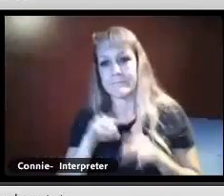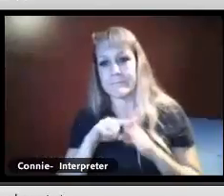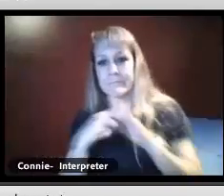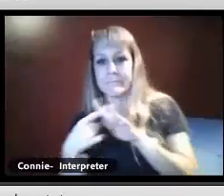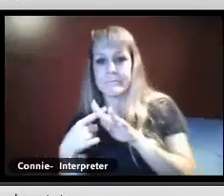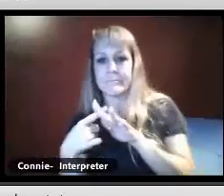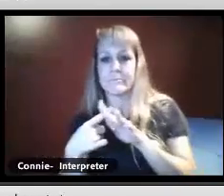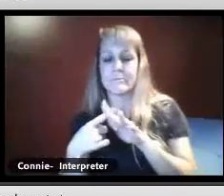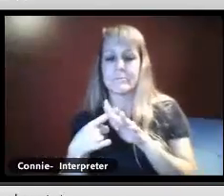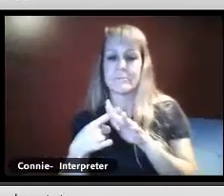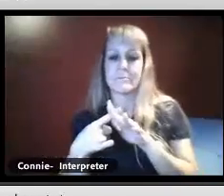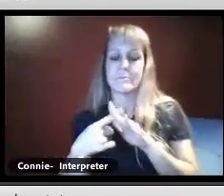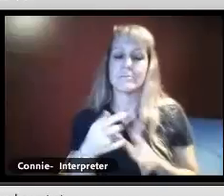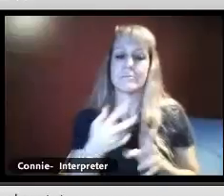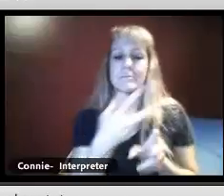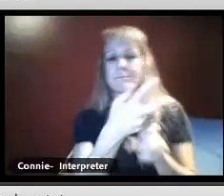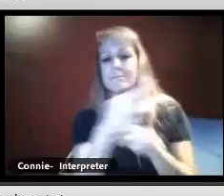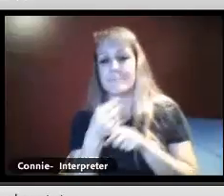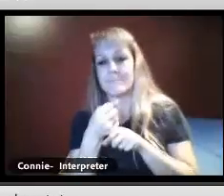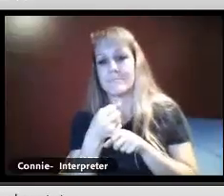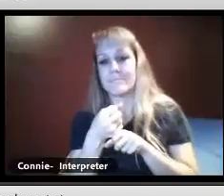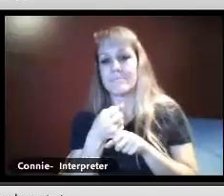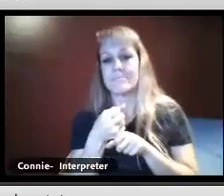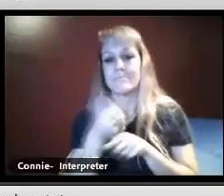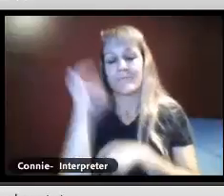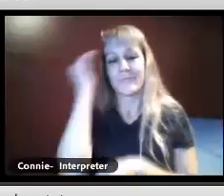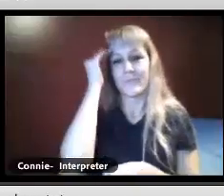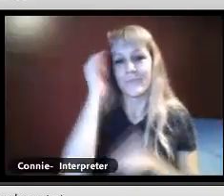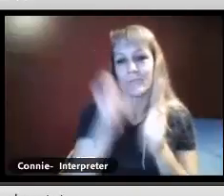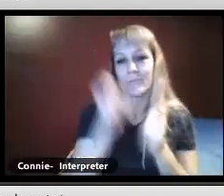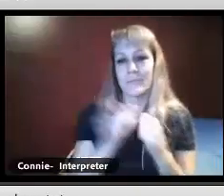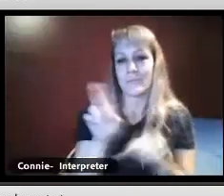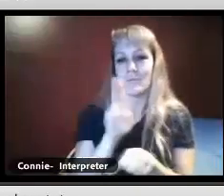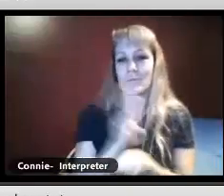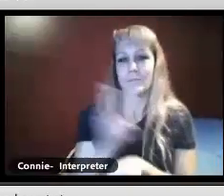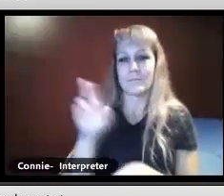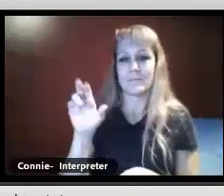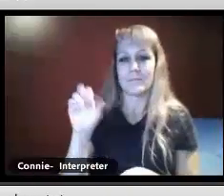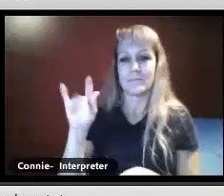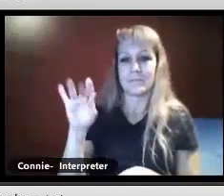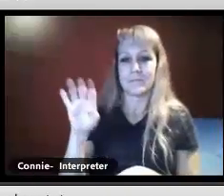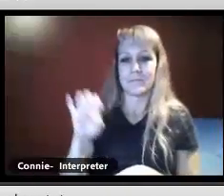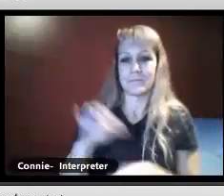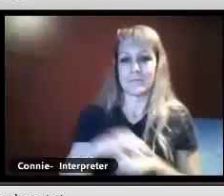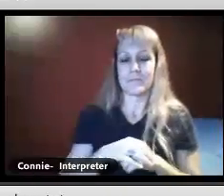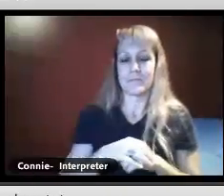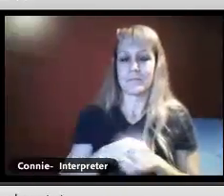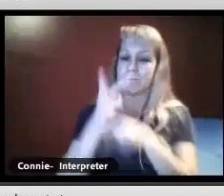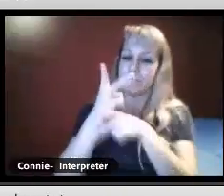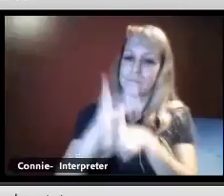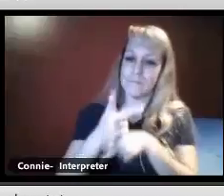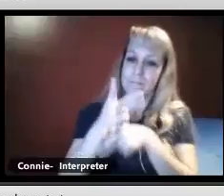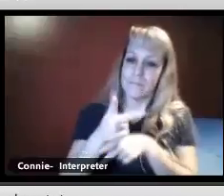we say, reels them in to the use of the site. So Nile crocodiles, be careful,